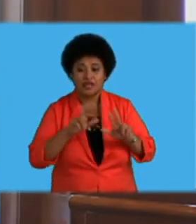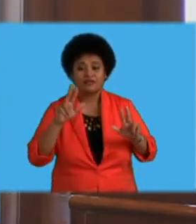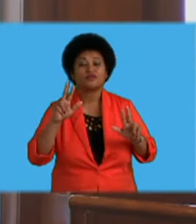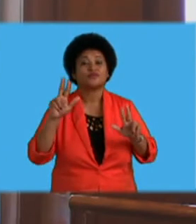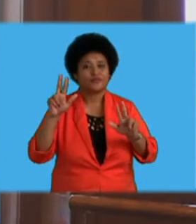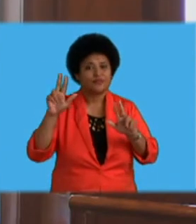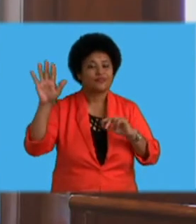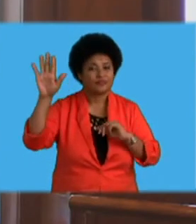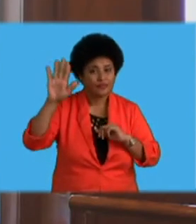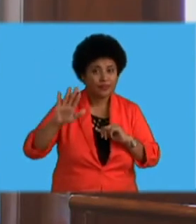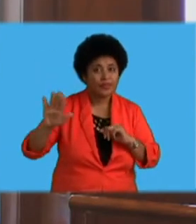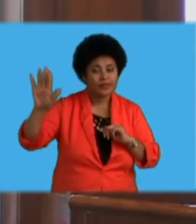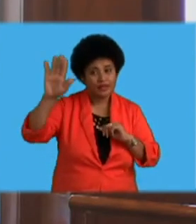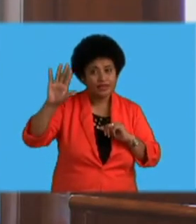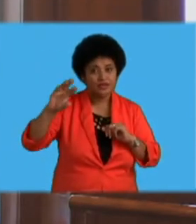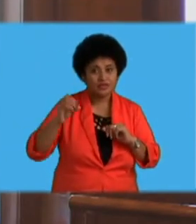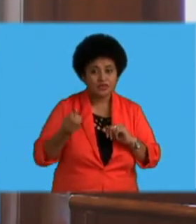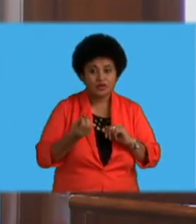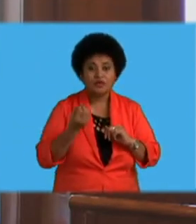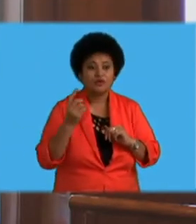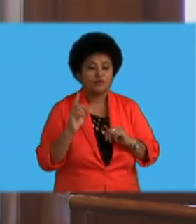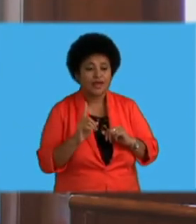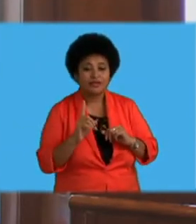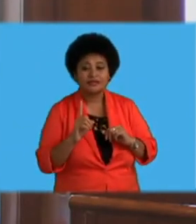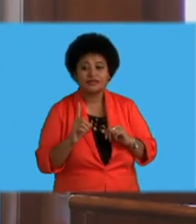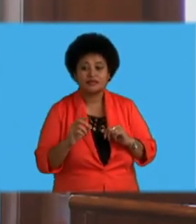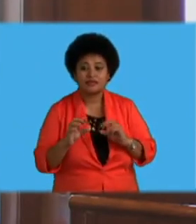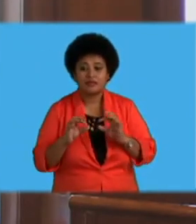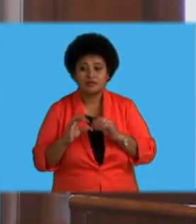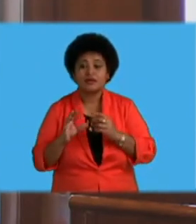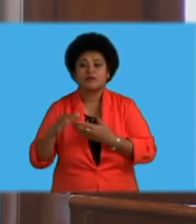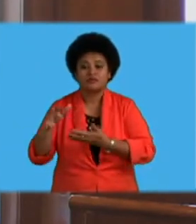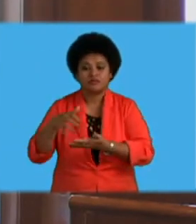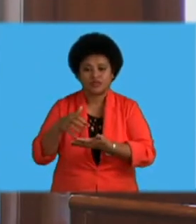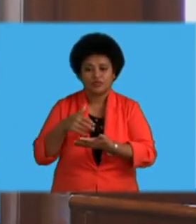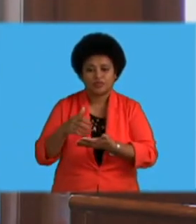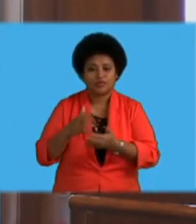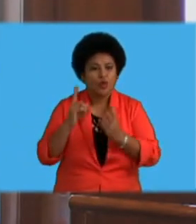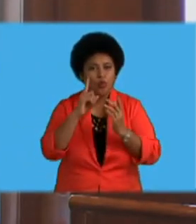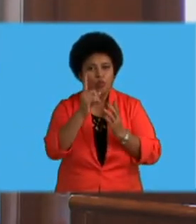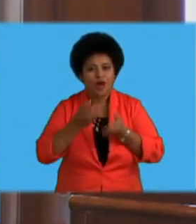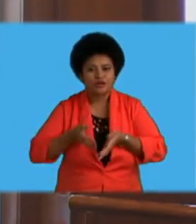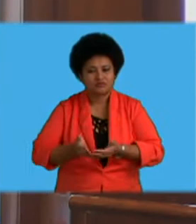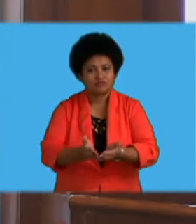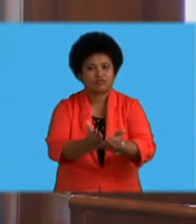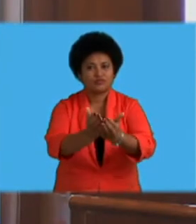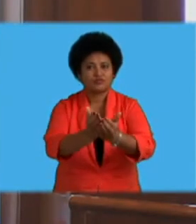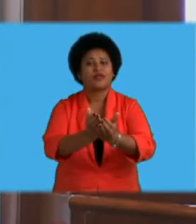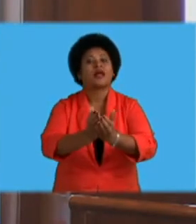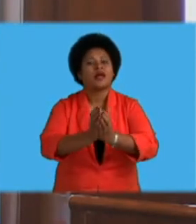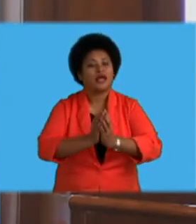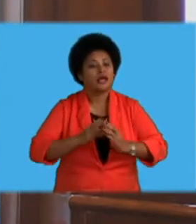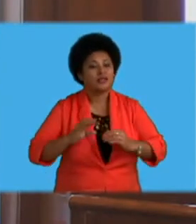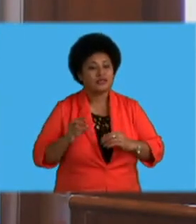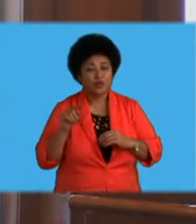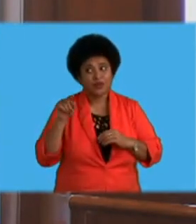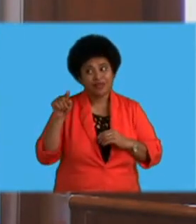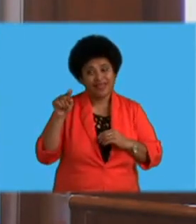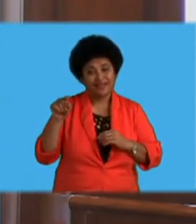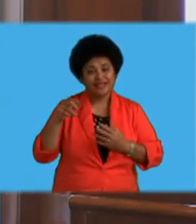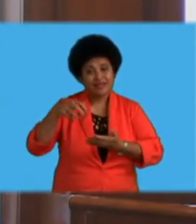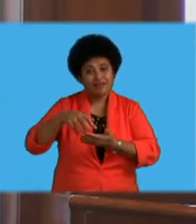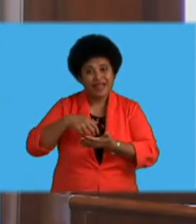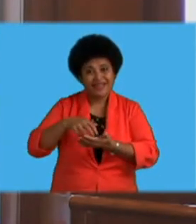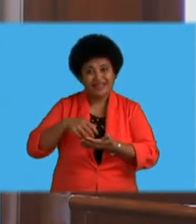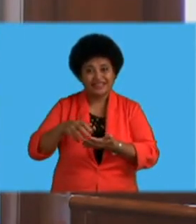only been one shipment of bauxite to China, and that was in March. And the nature, Honourable Deputy Speaker, of the mining business is